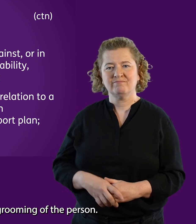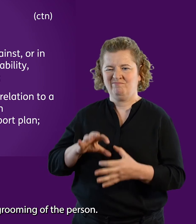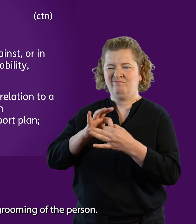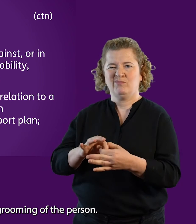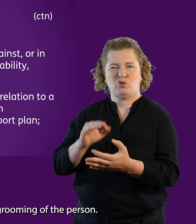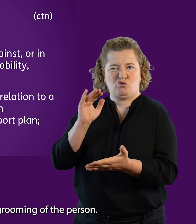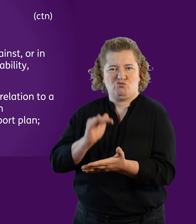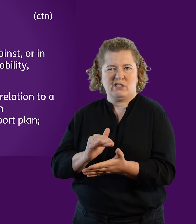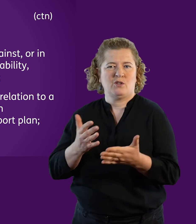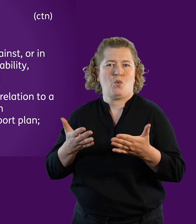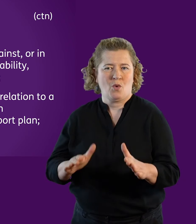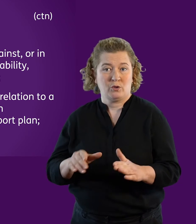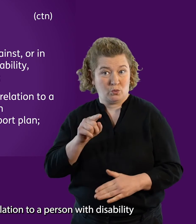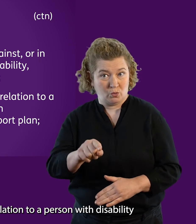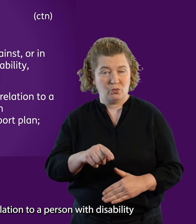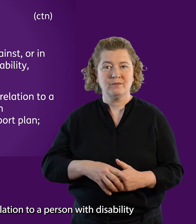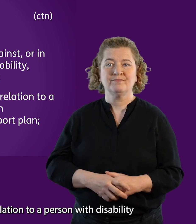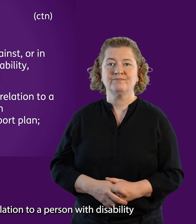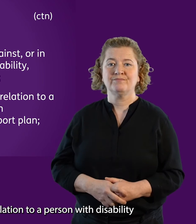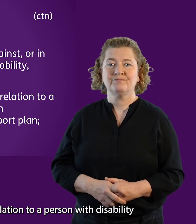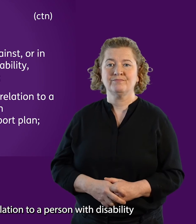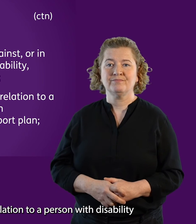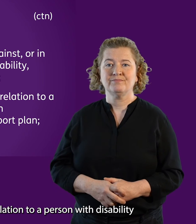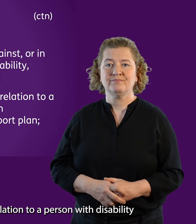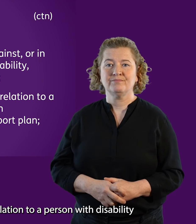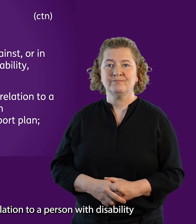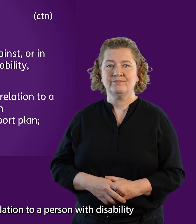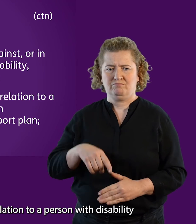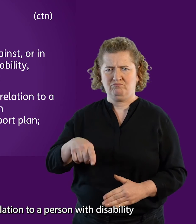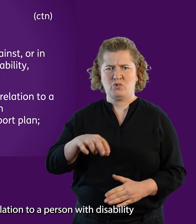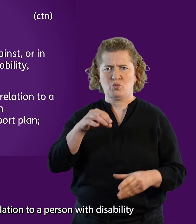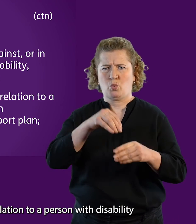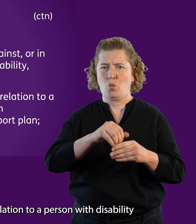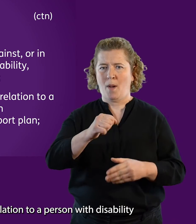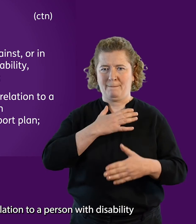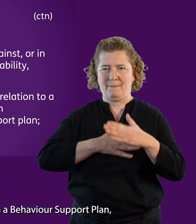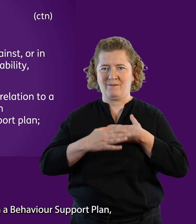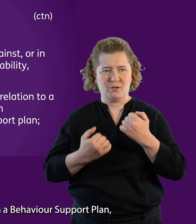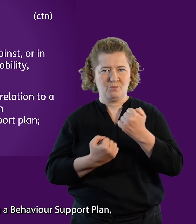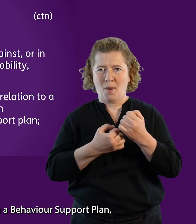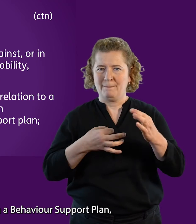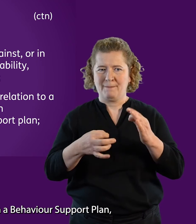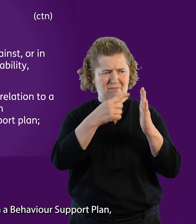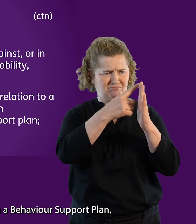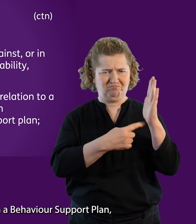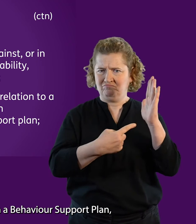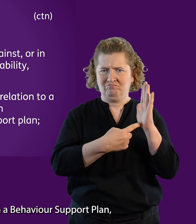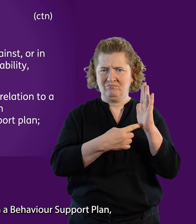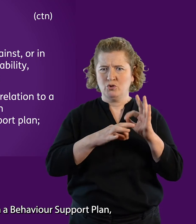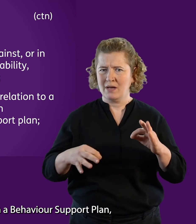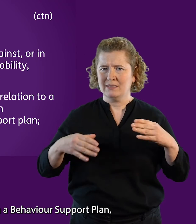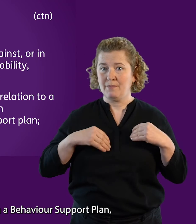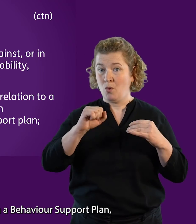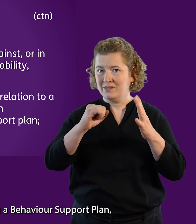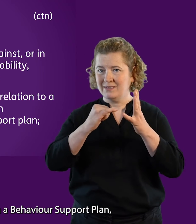including grooming of the person, the use of restrictive practice in relation to a person with disability that is not in accordance